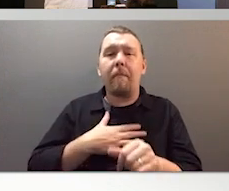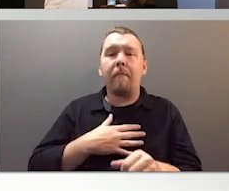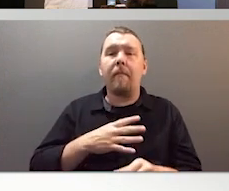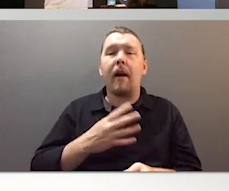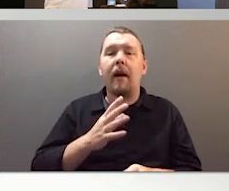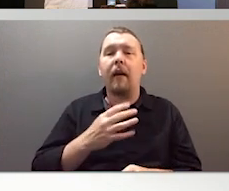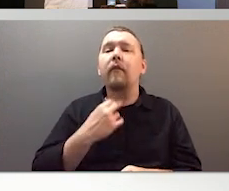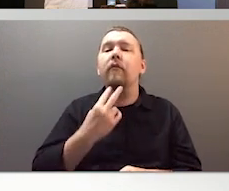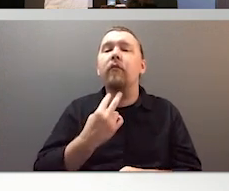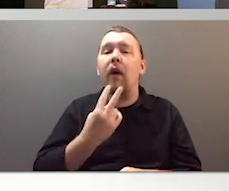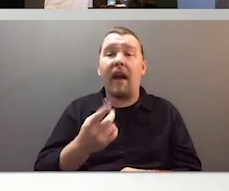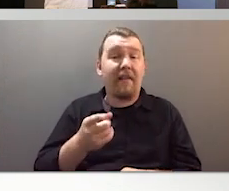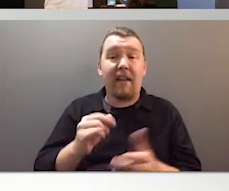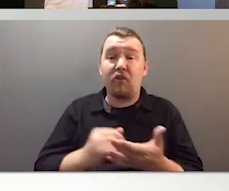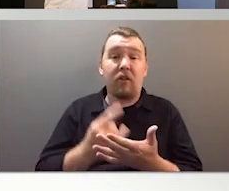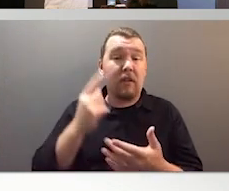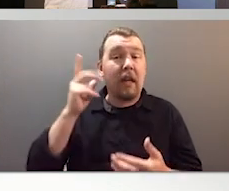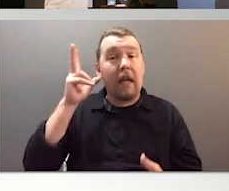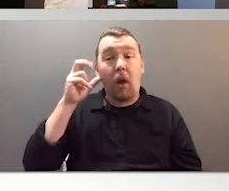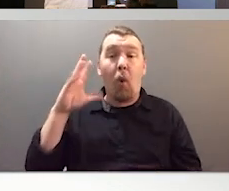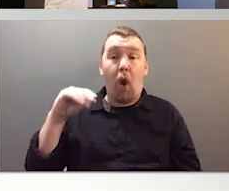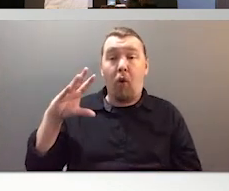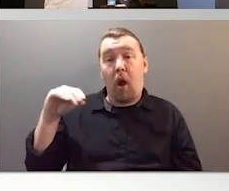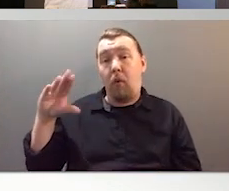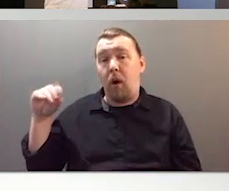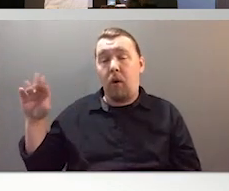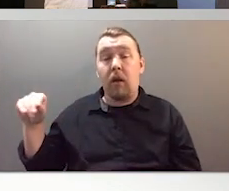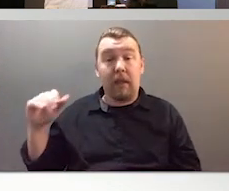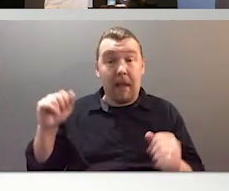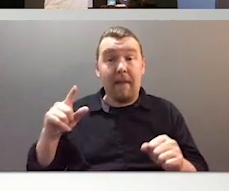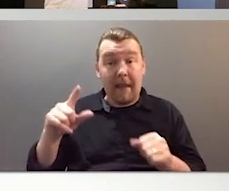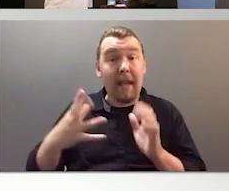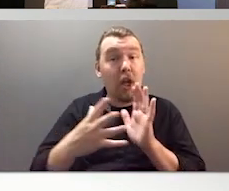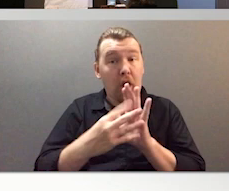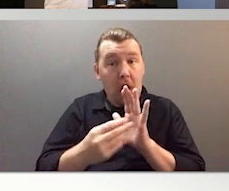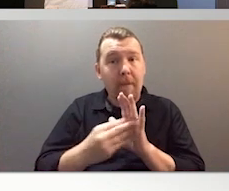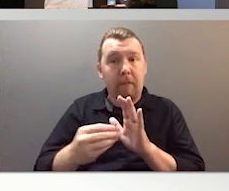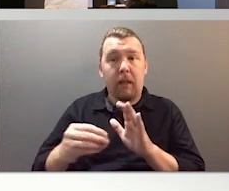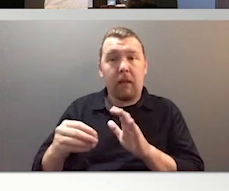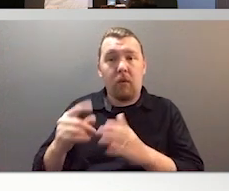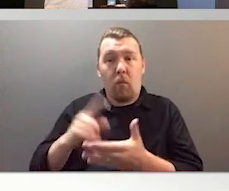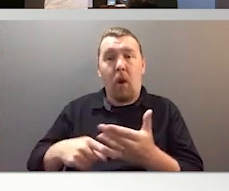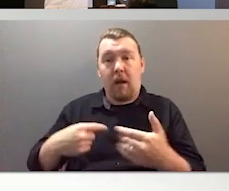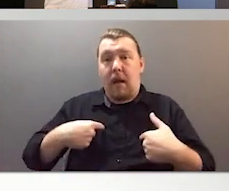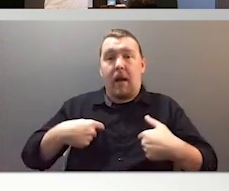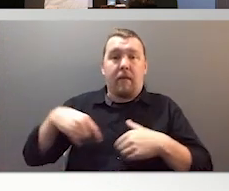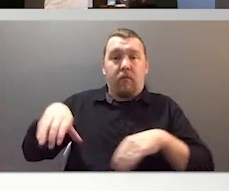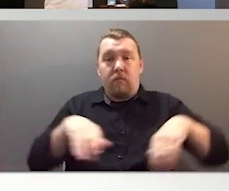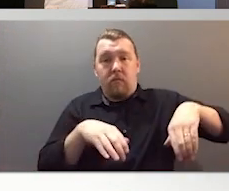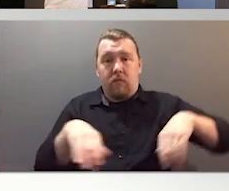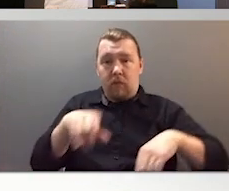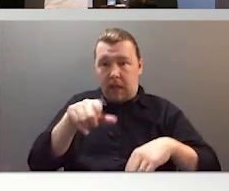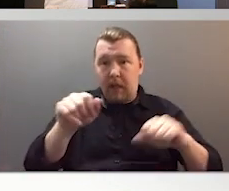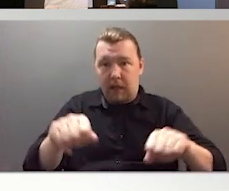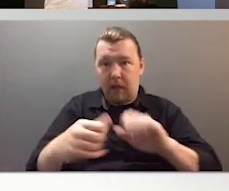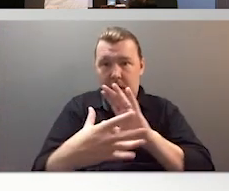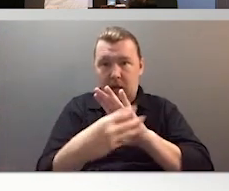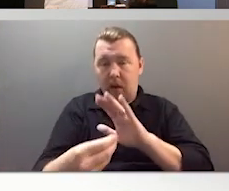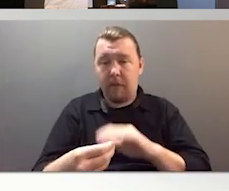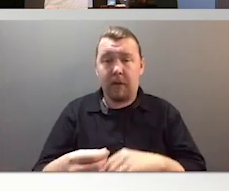So even if it's an attempt or an approximation, or can they even stay focused on me, period?